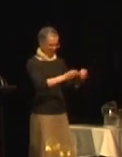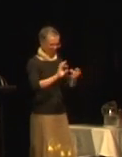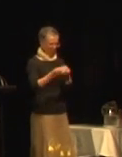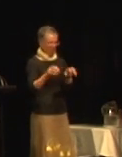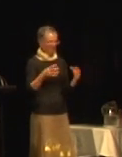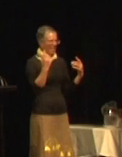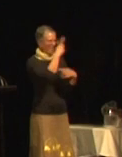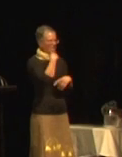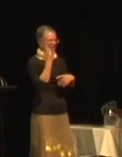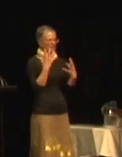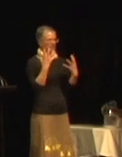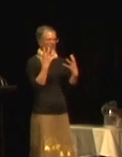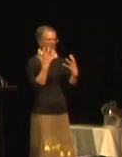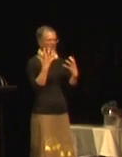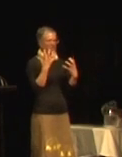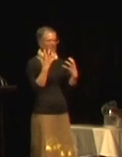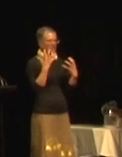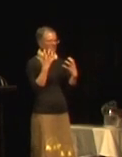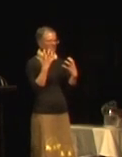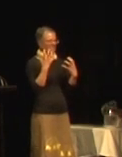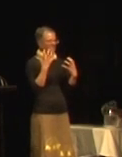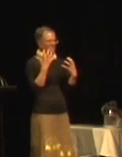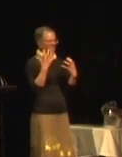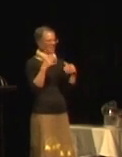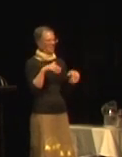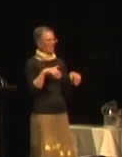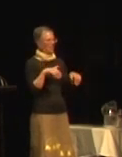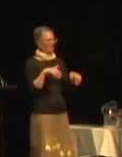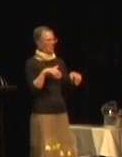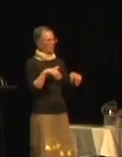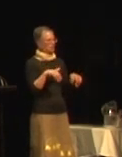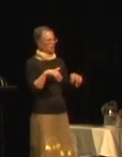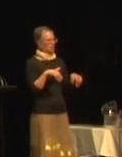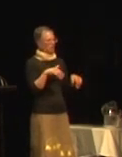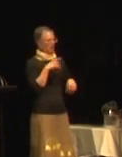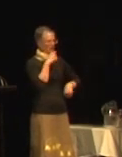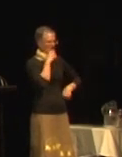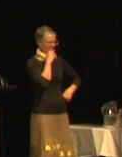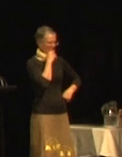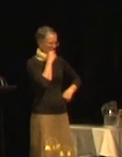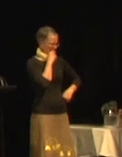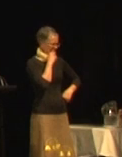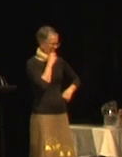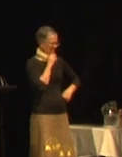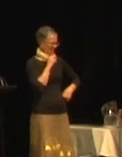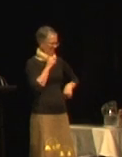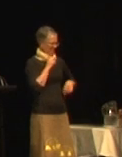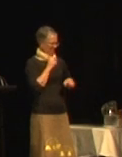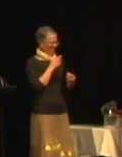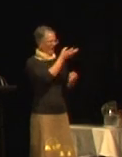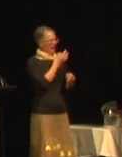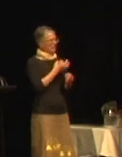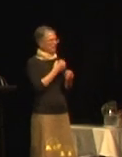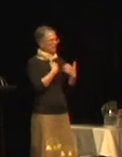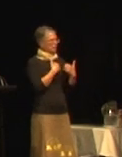Not a lot, but particularly the museum word. Like, okay, crap. Like, the trap is sprung. I knew this was going to be about